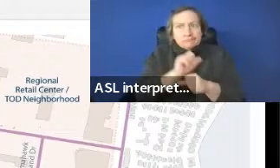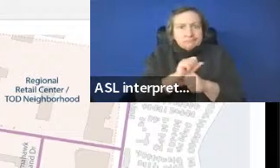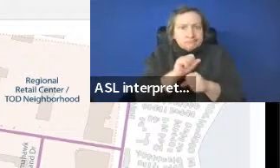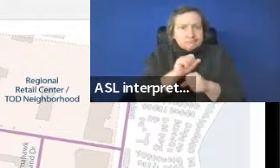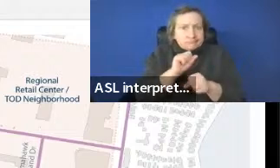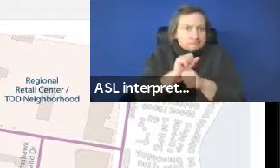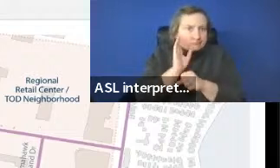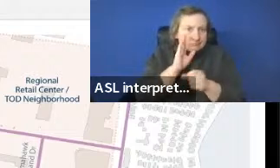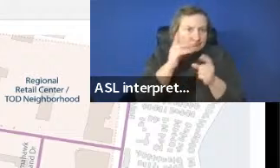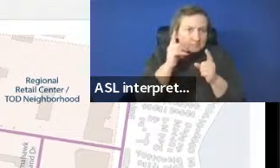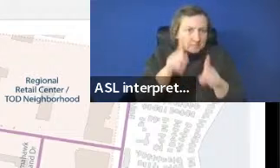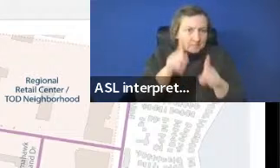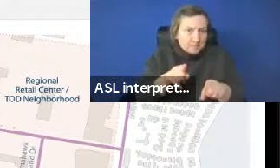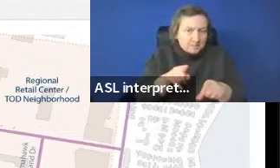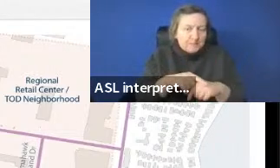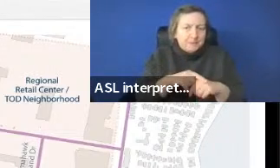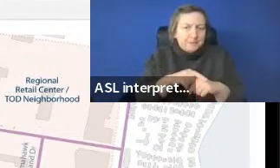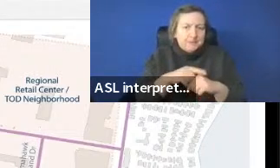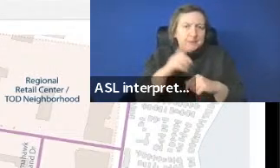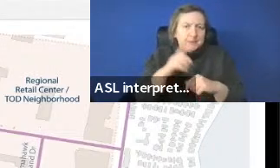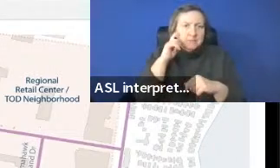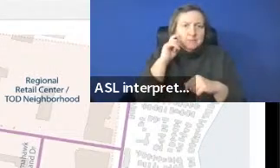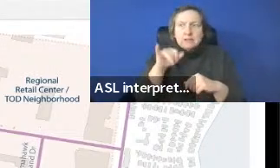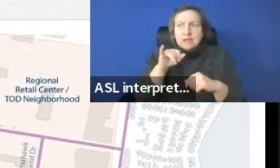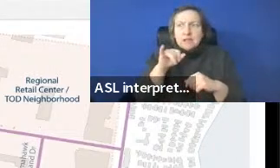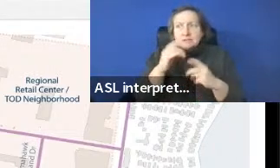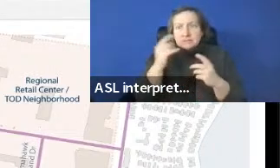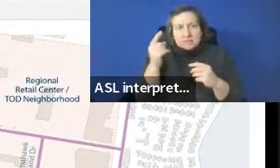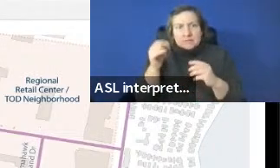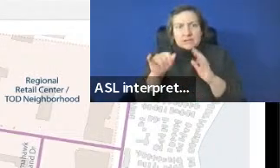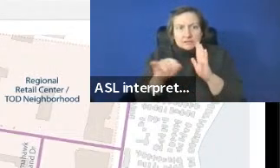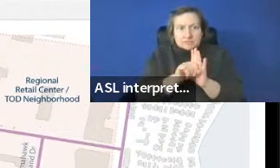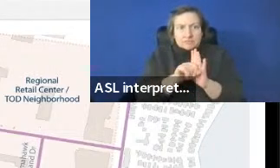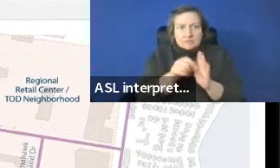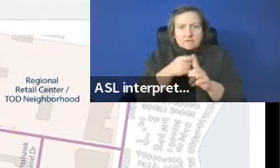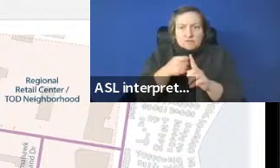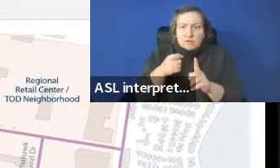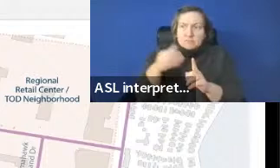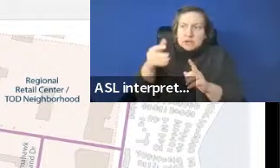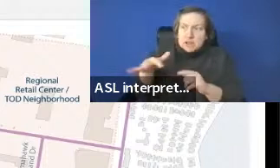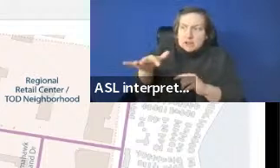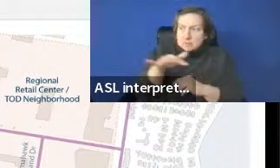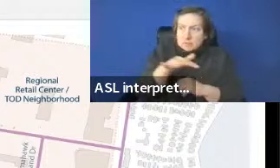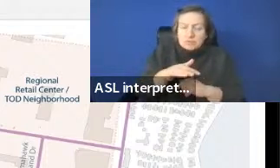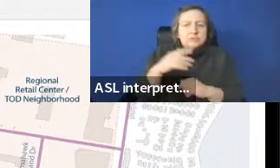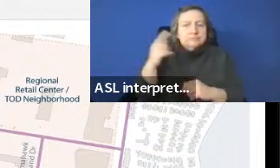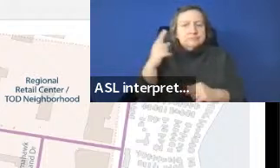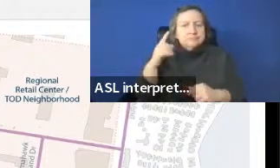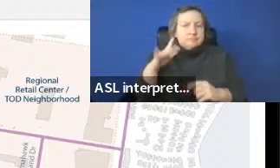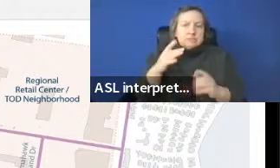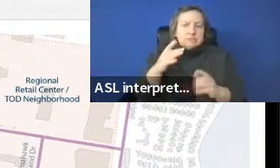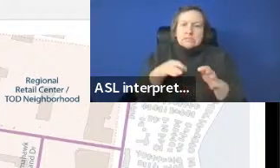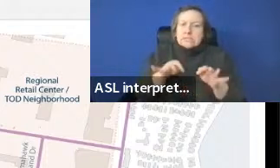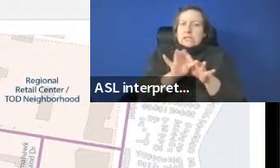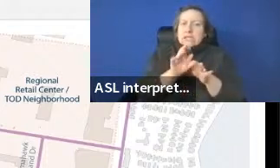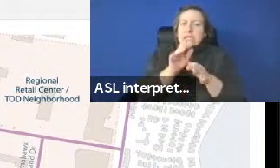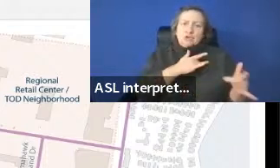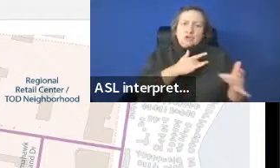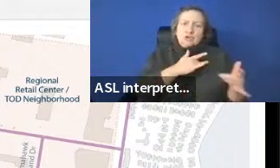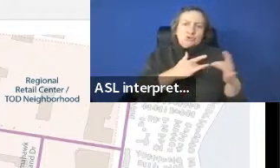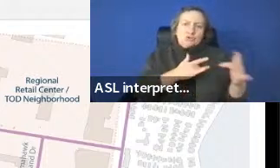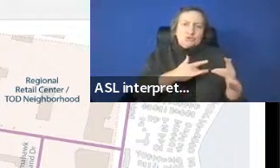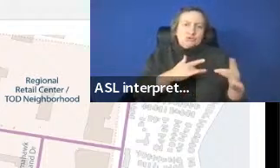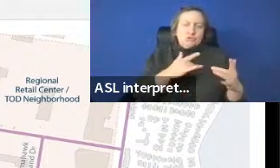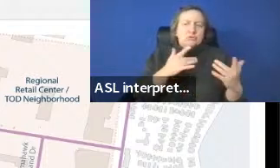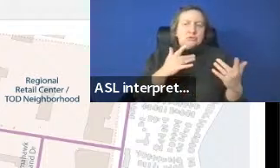because that is also identified by our neighbors as one of their key concerns. It's the safety of that